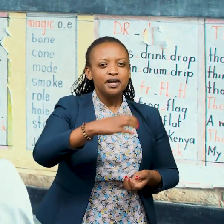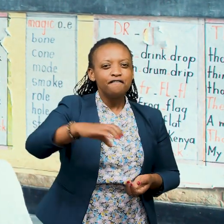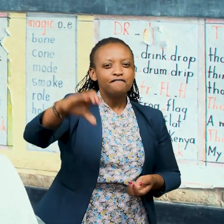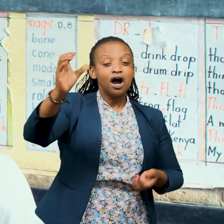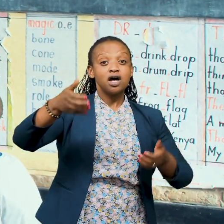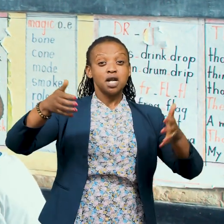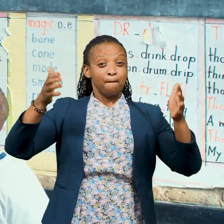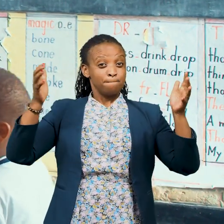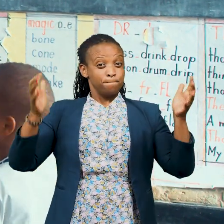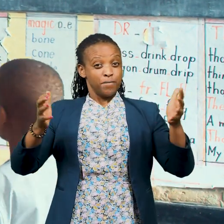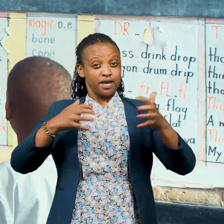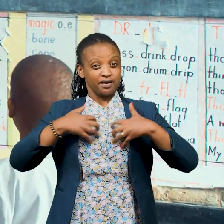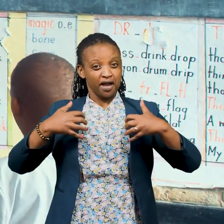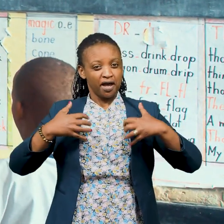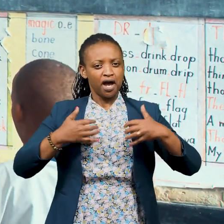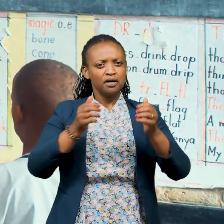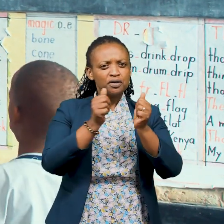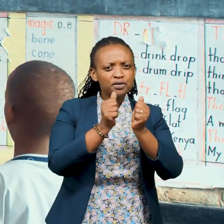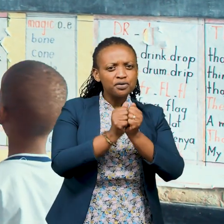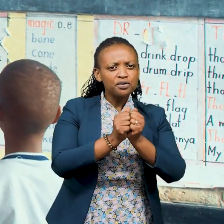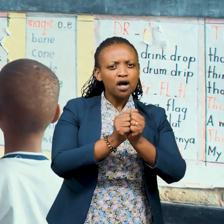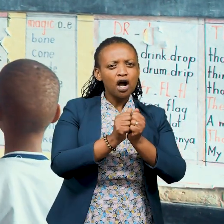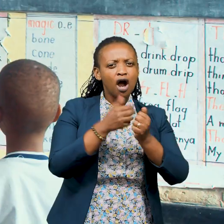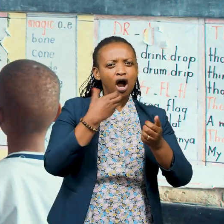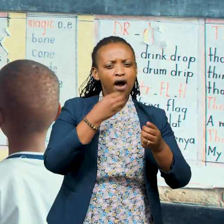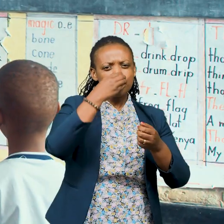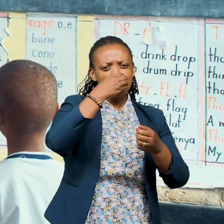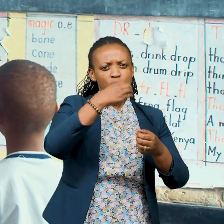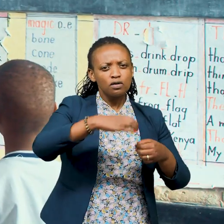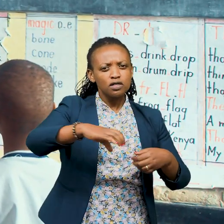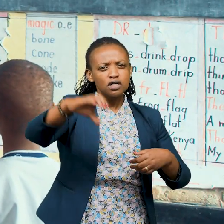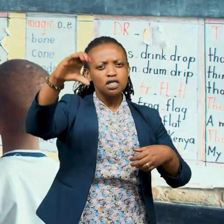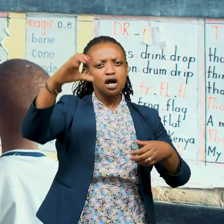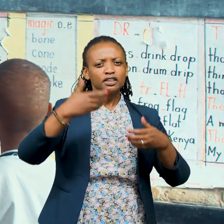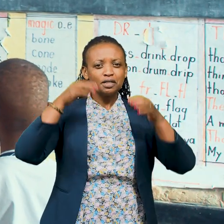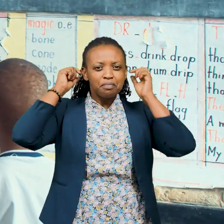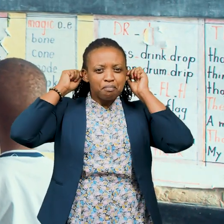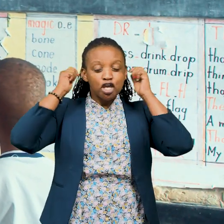big animal with a long trunk, with big ears.